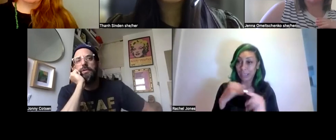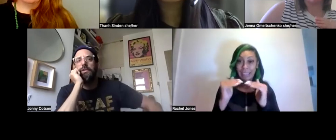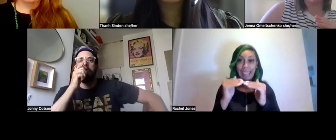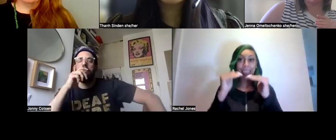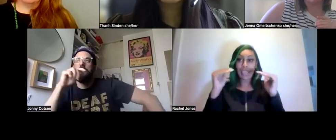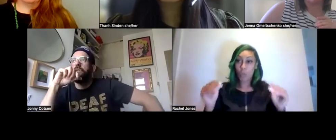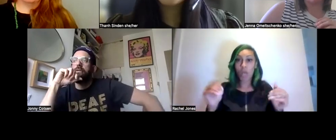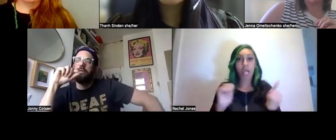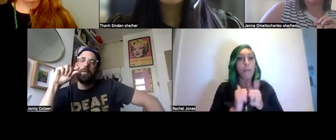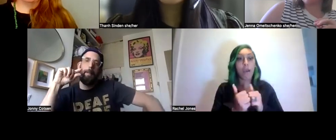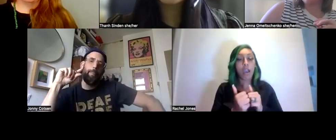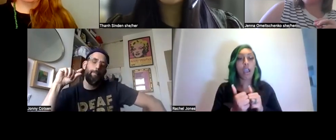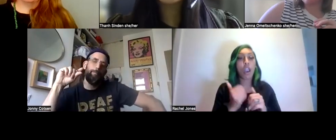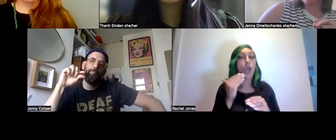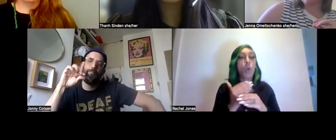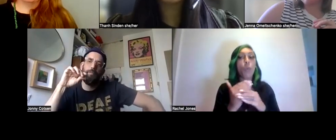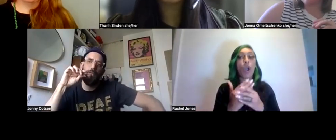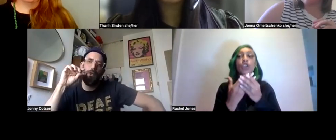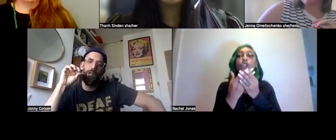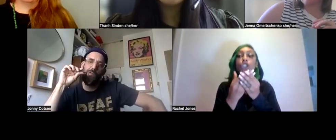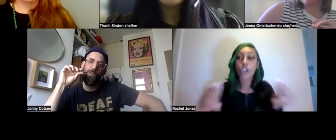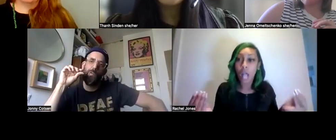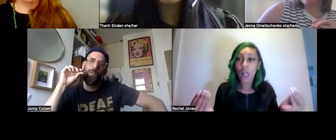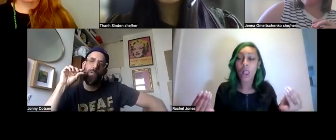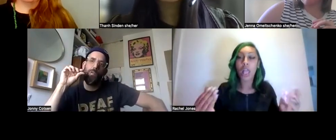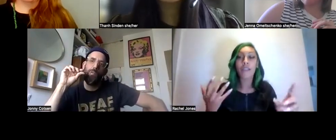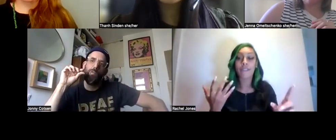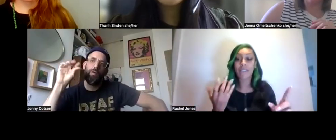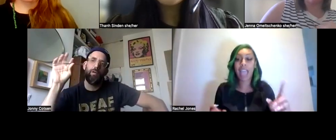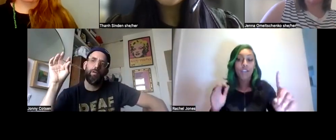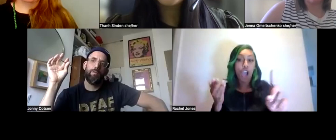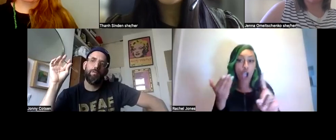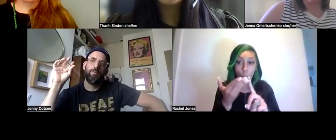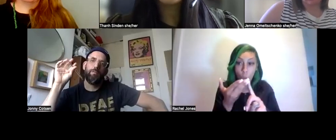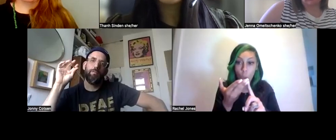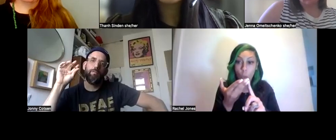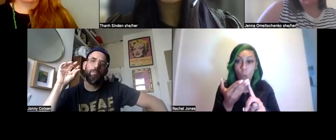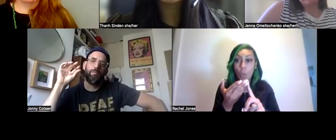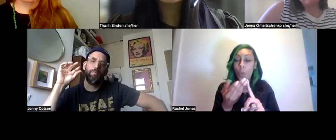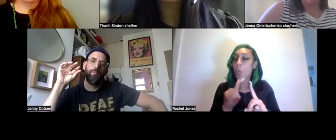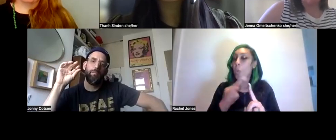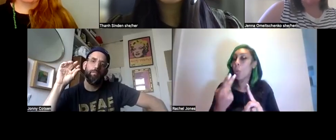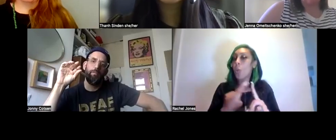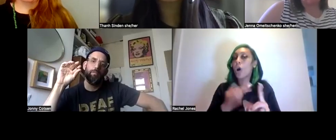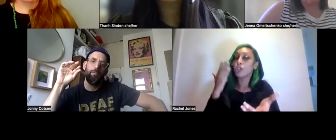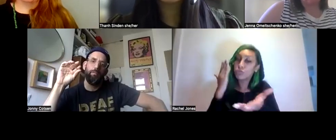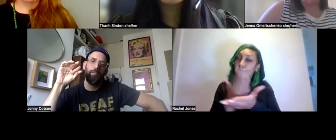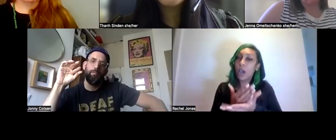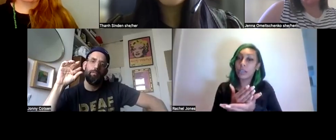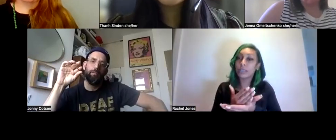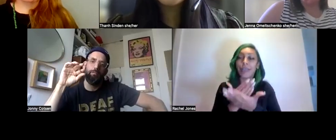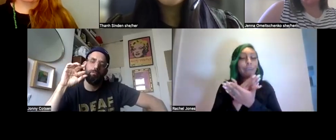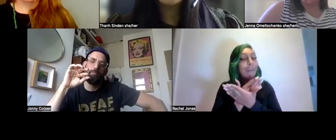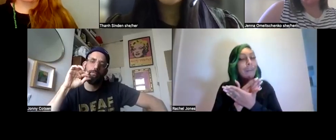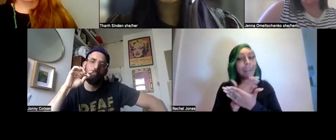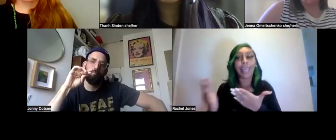to solve something together, and we've got a goal and we're trusted, you know, there's trust built there, there's clear